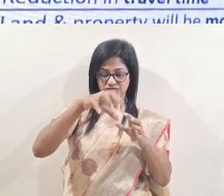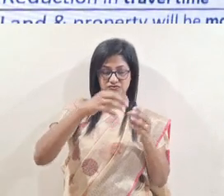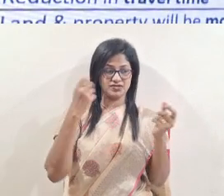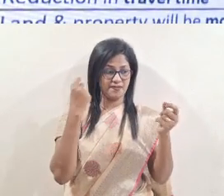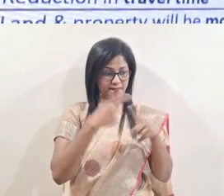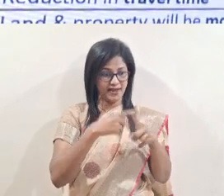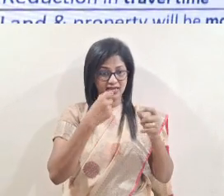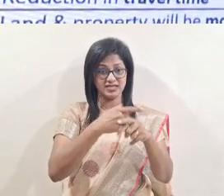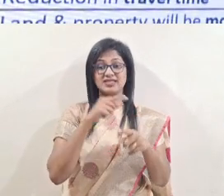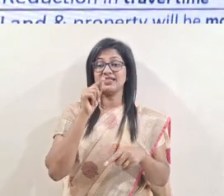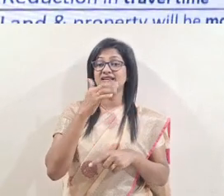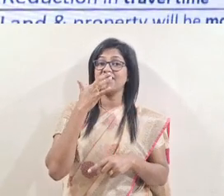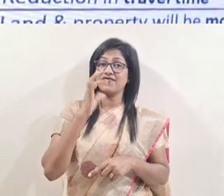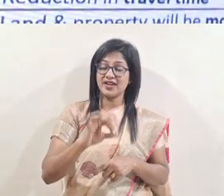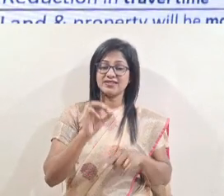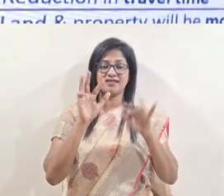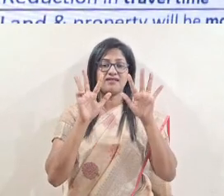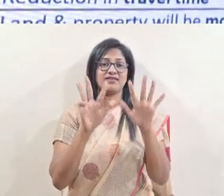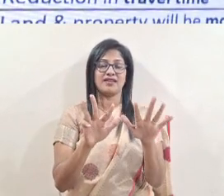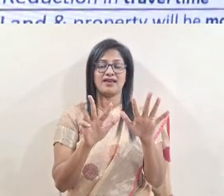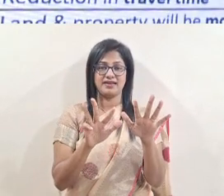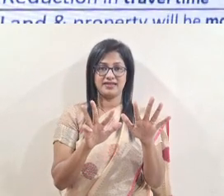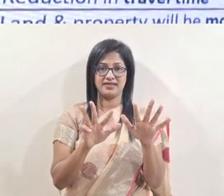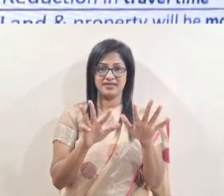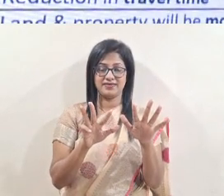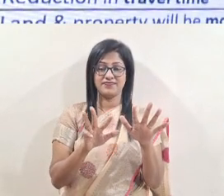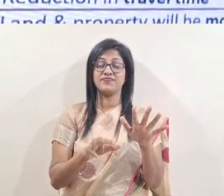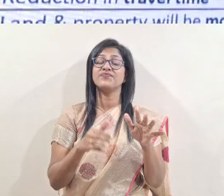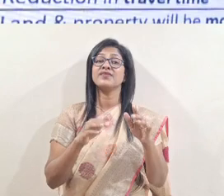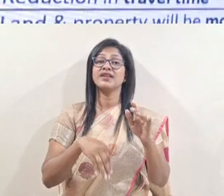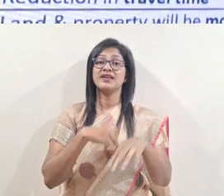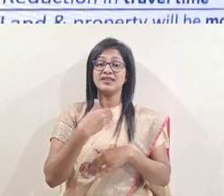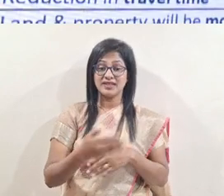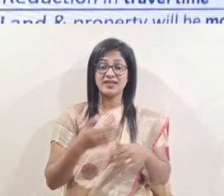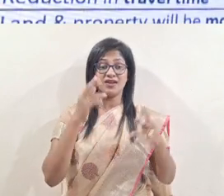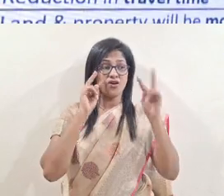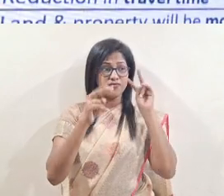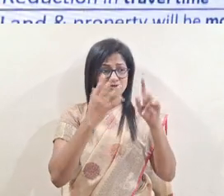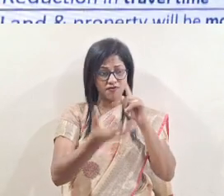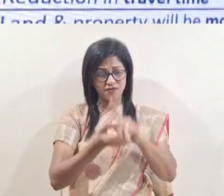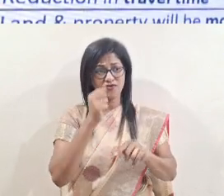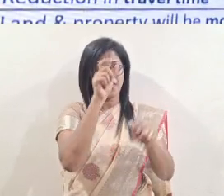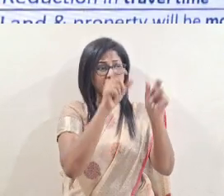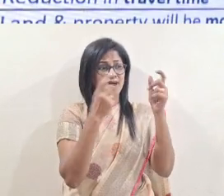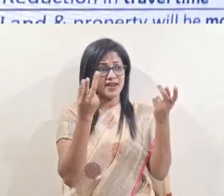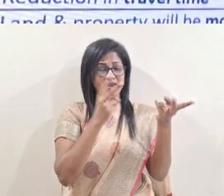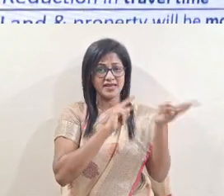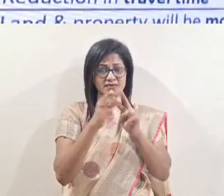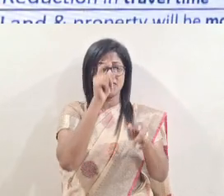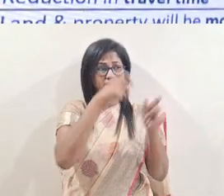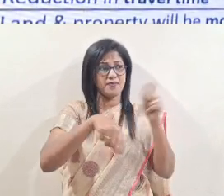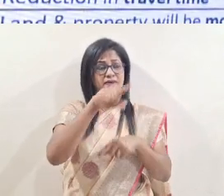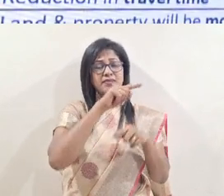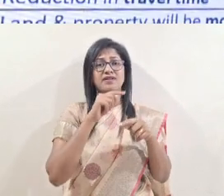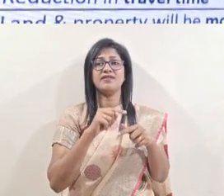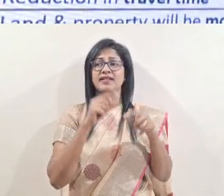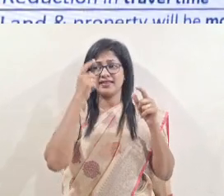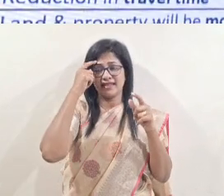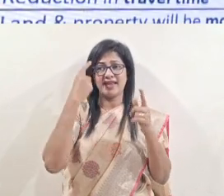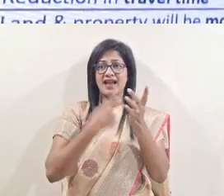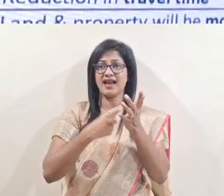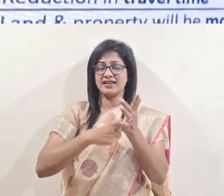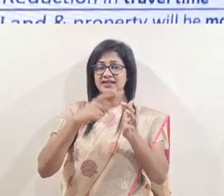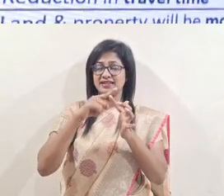ranked ninth. Another observation was that the respondents, they do not clearly perceive that RRTS will